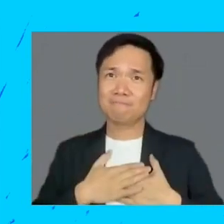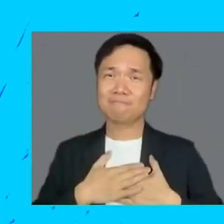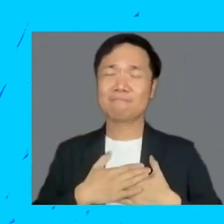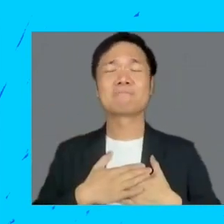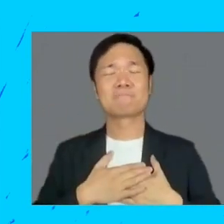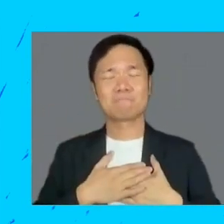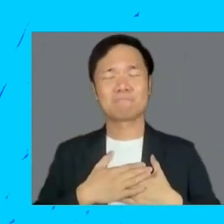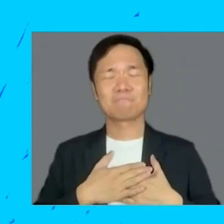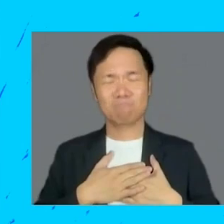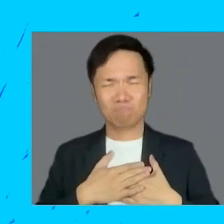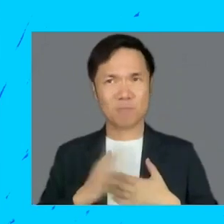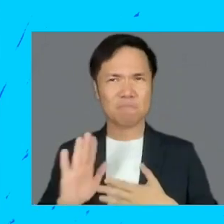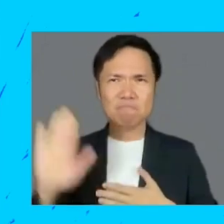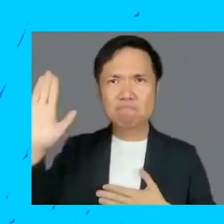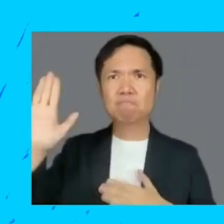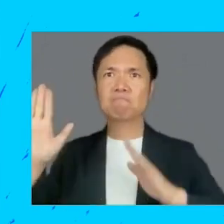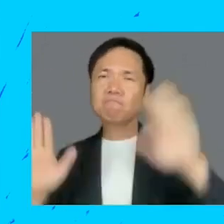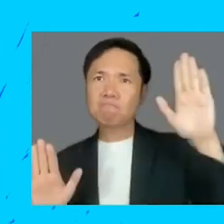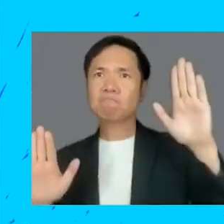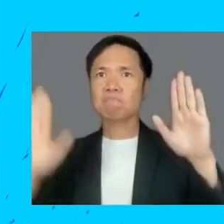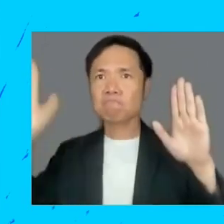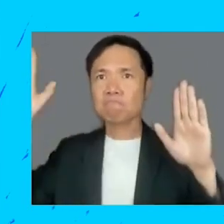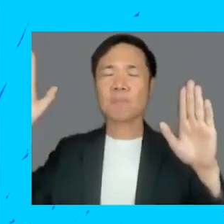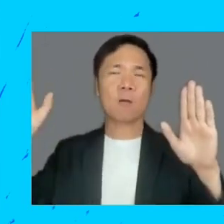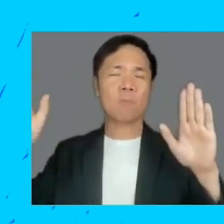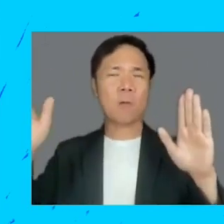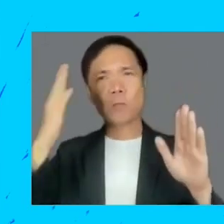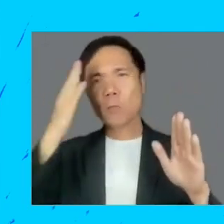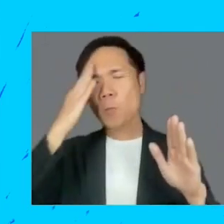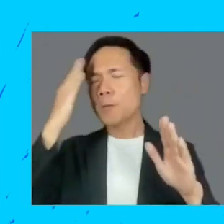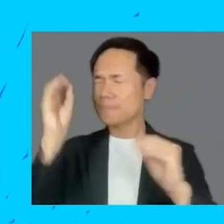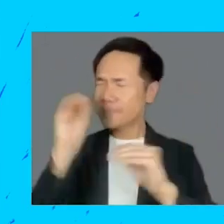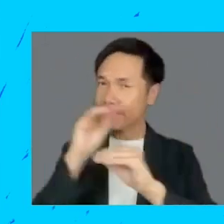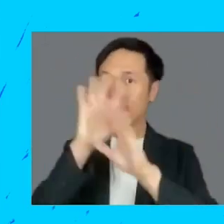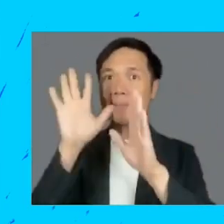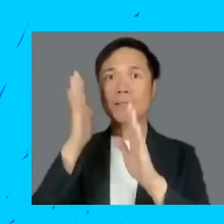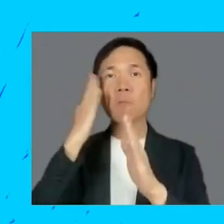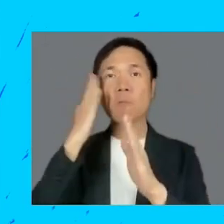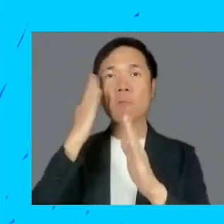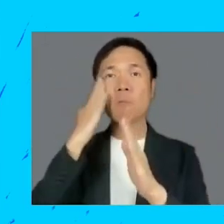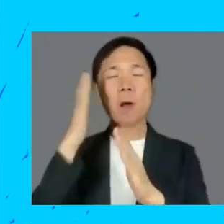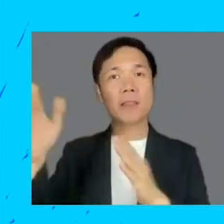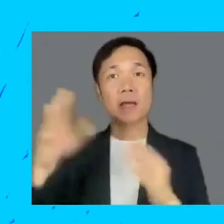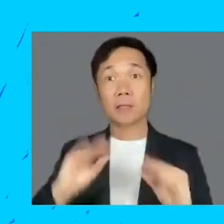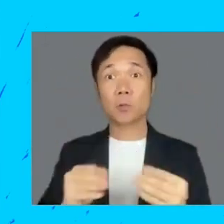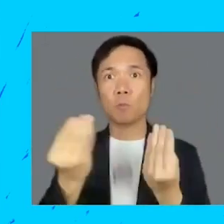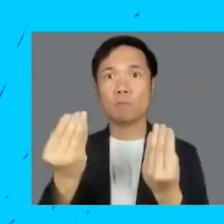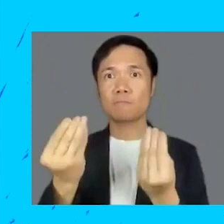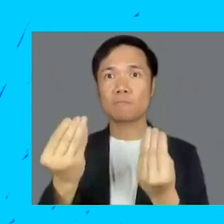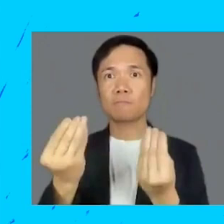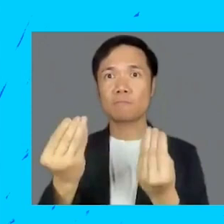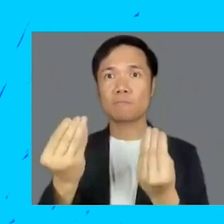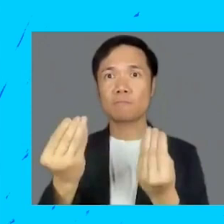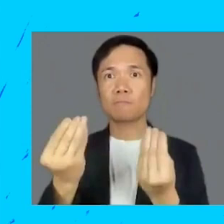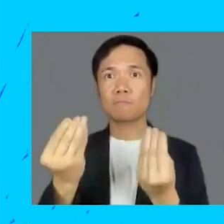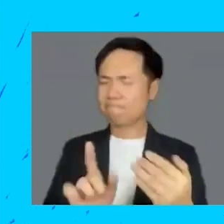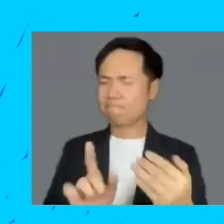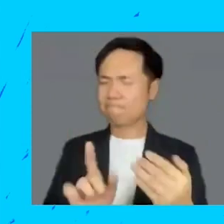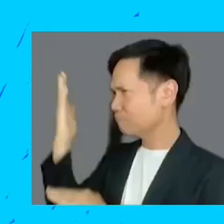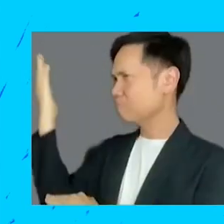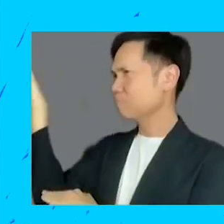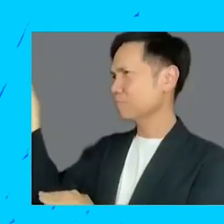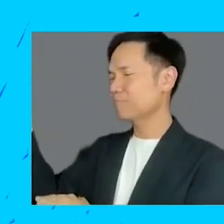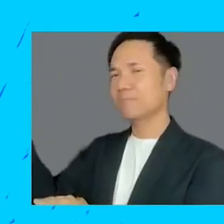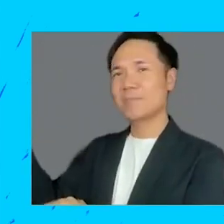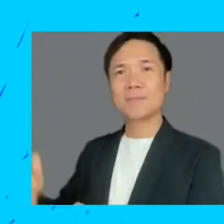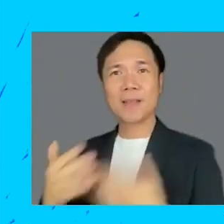so much for putting out the needs of young people and adolescents and for being the voice of the voiceless. Thank you so much. And last but not